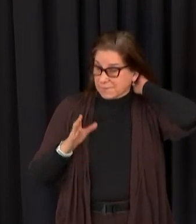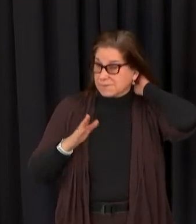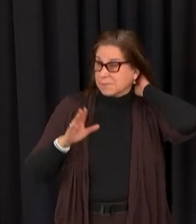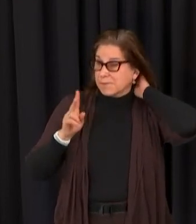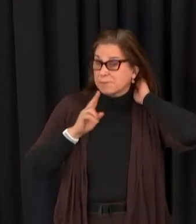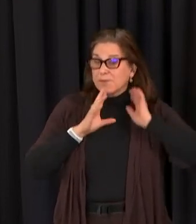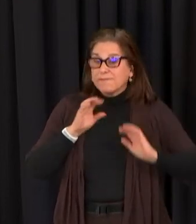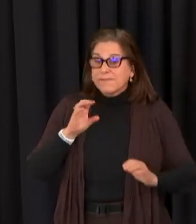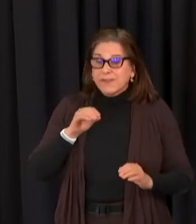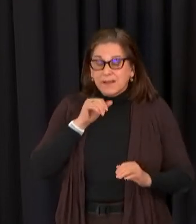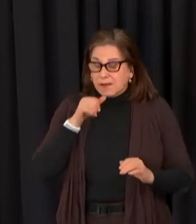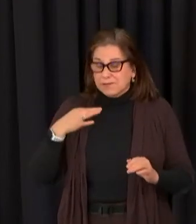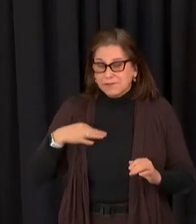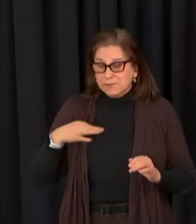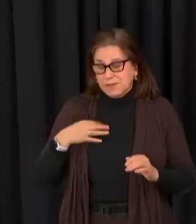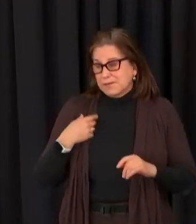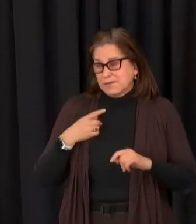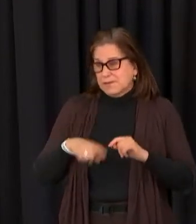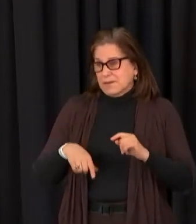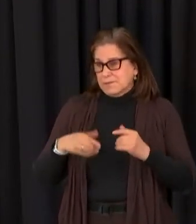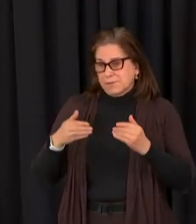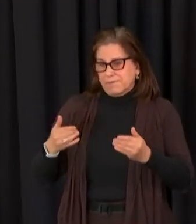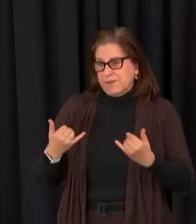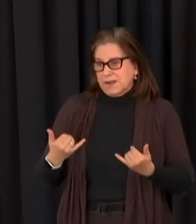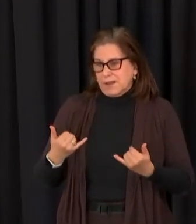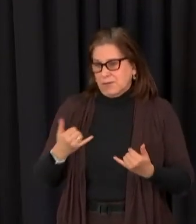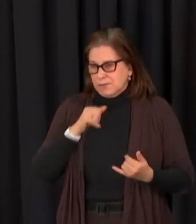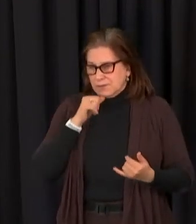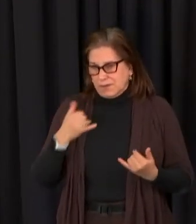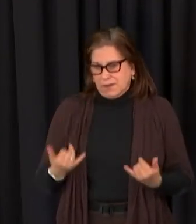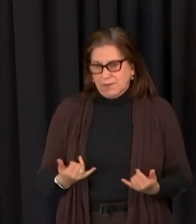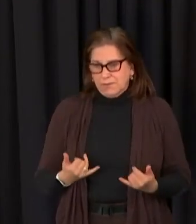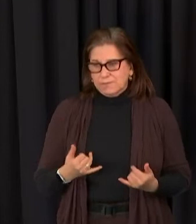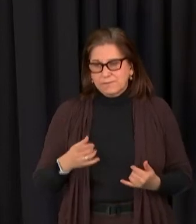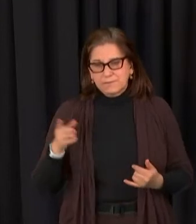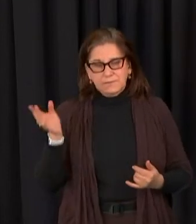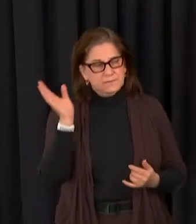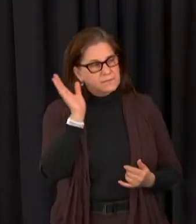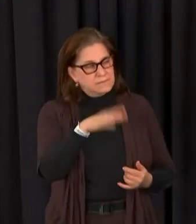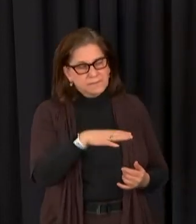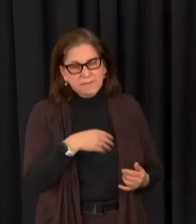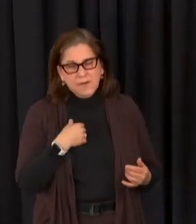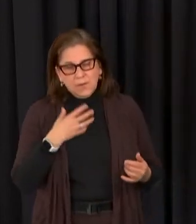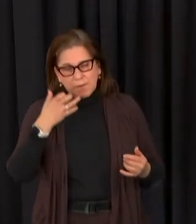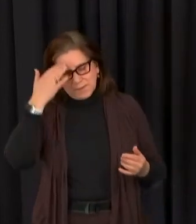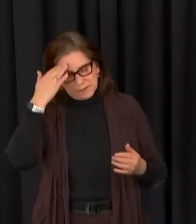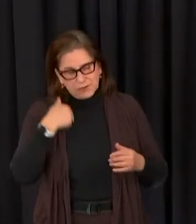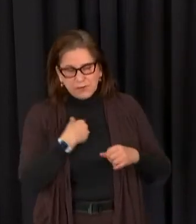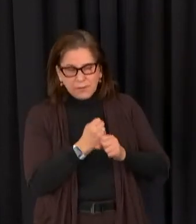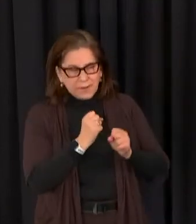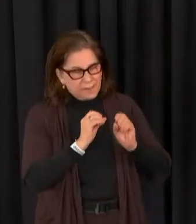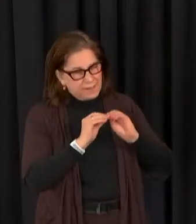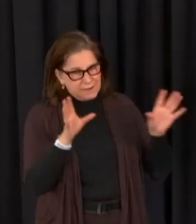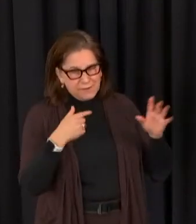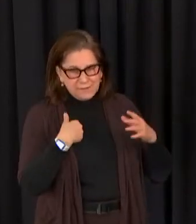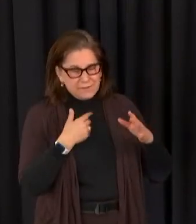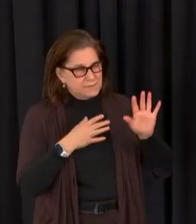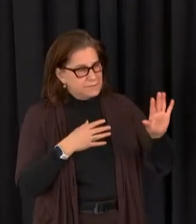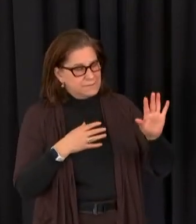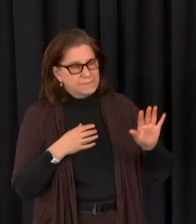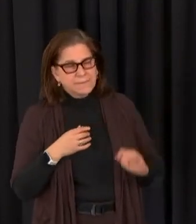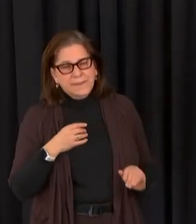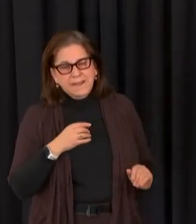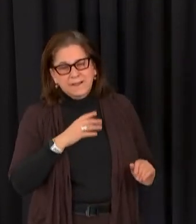person, you would not be able to proceed to make an appointment. But at this point, you can. Well, let's be clear. I'm glad you're asking